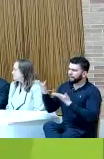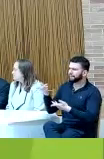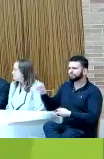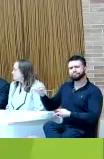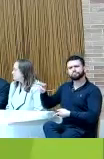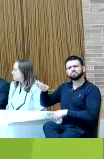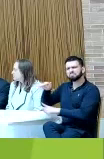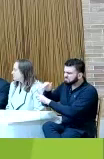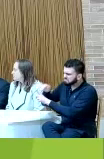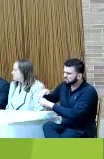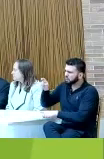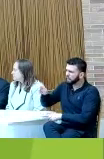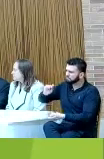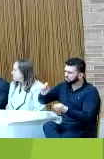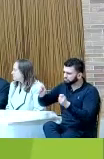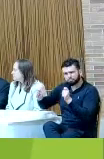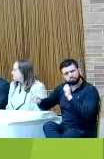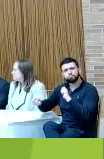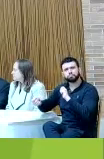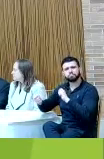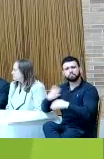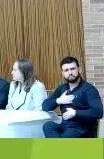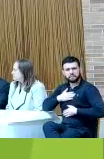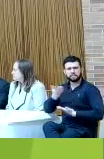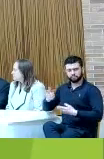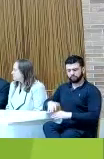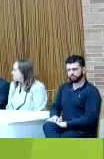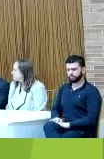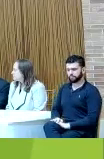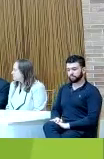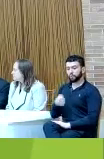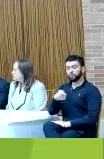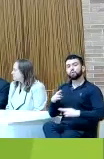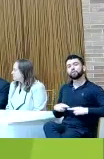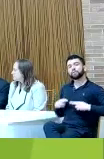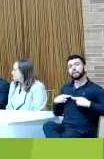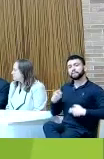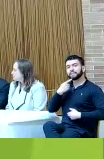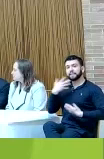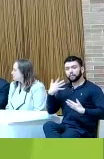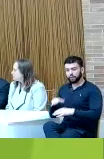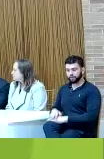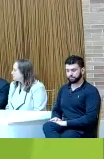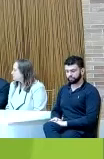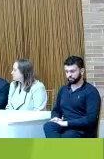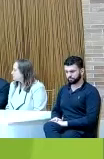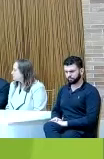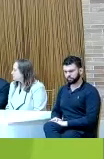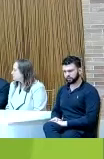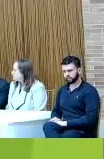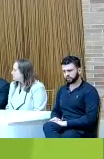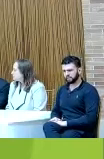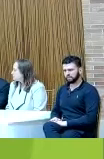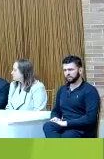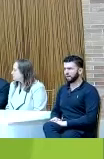lease to these particular Provisions specifically um complainant also shared a civil rights fact sheet by the New Jersey Department of